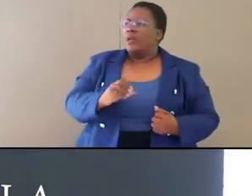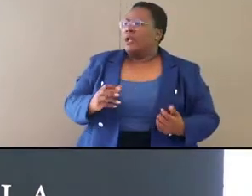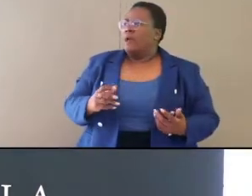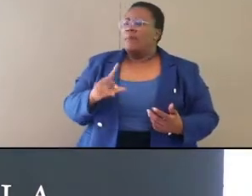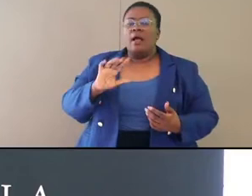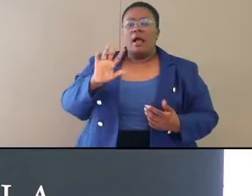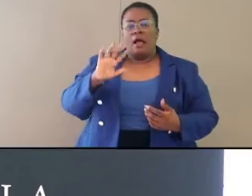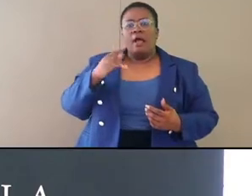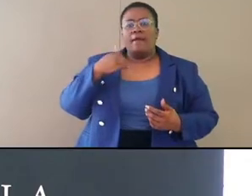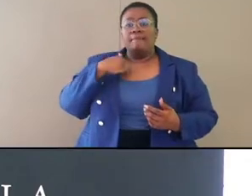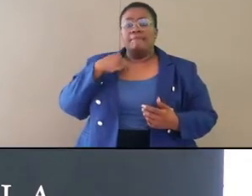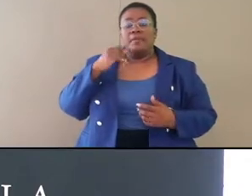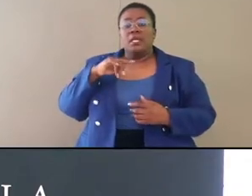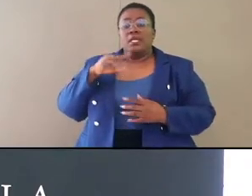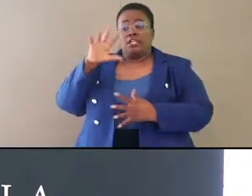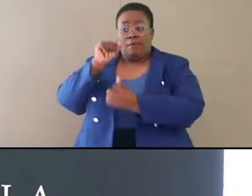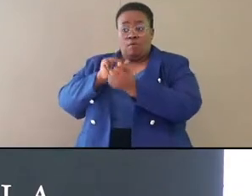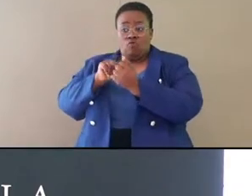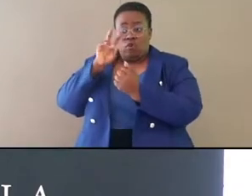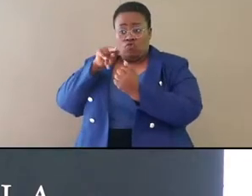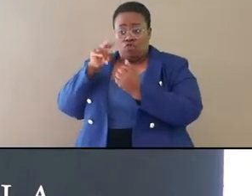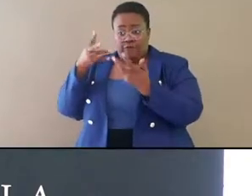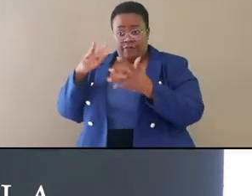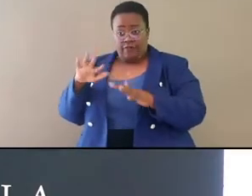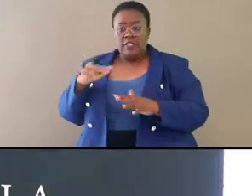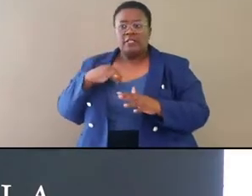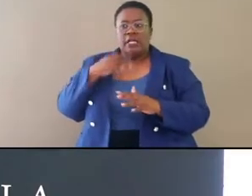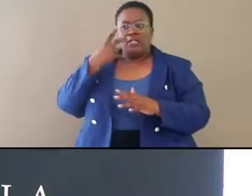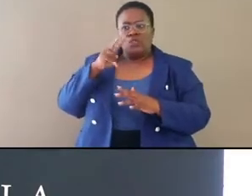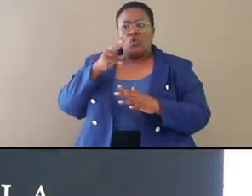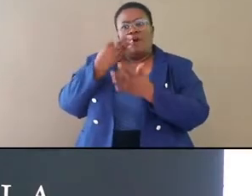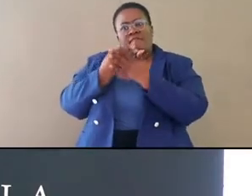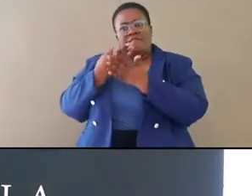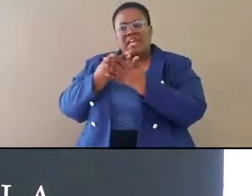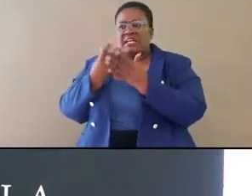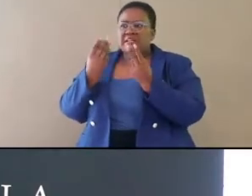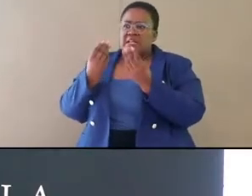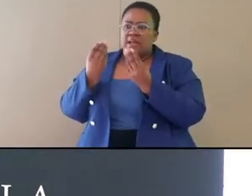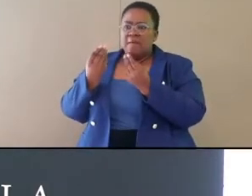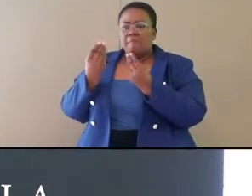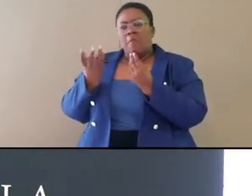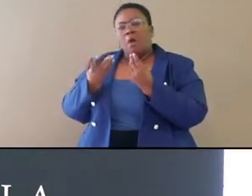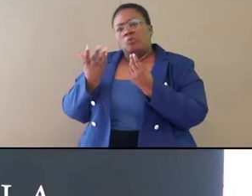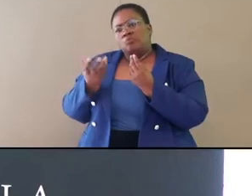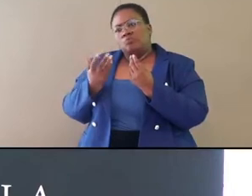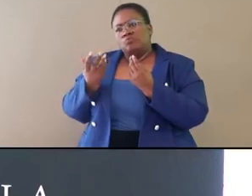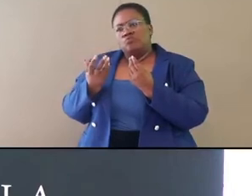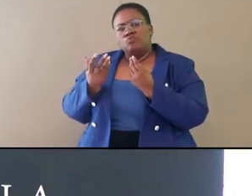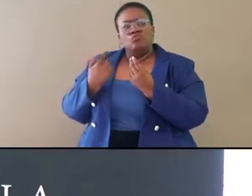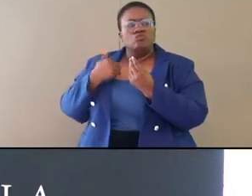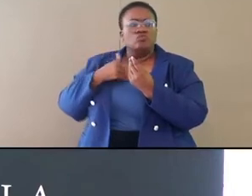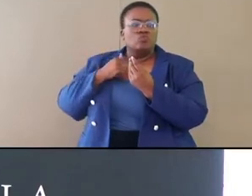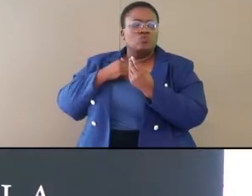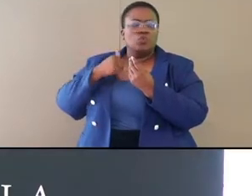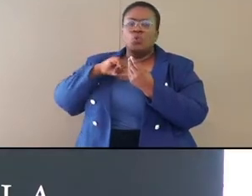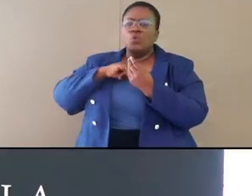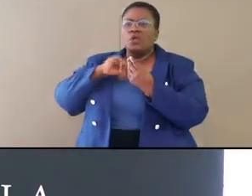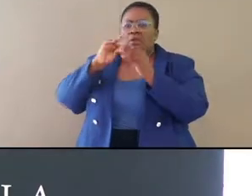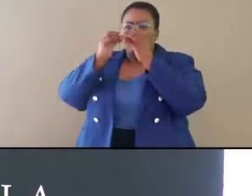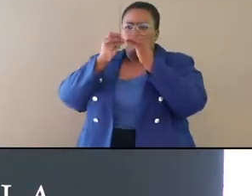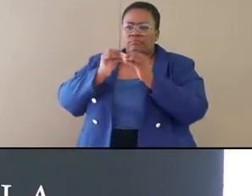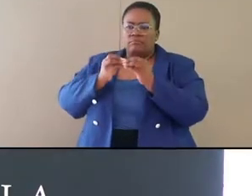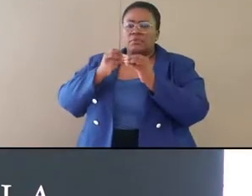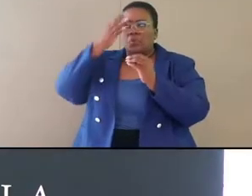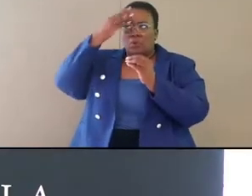I said, no, I've already gone through the summary and I think there are some facts and figures that we need to put right in our